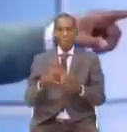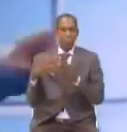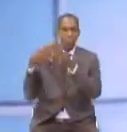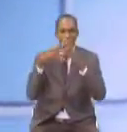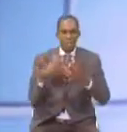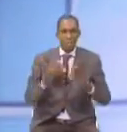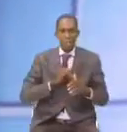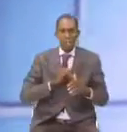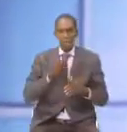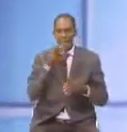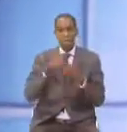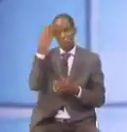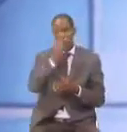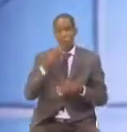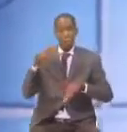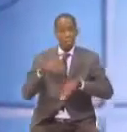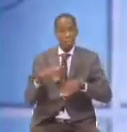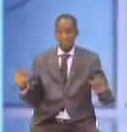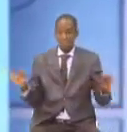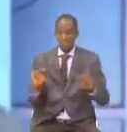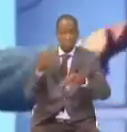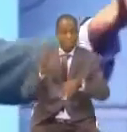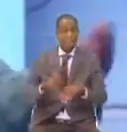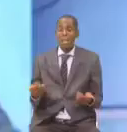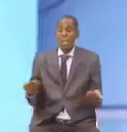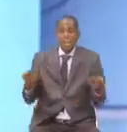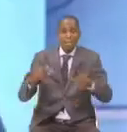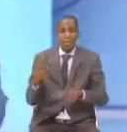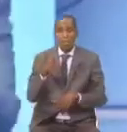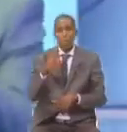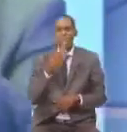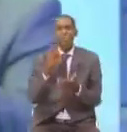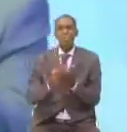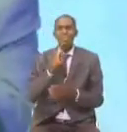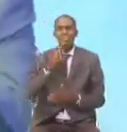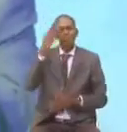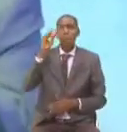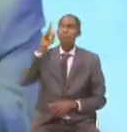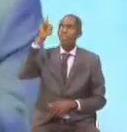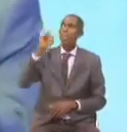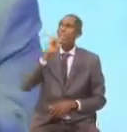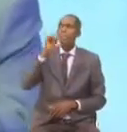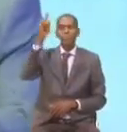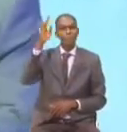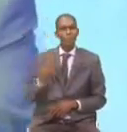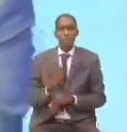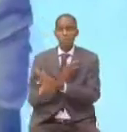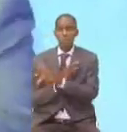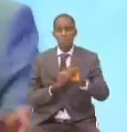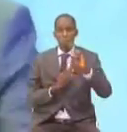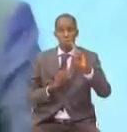Europe. All at the same time. Anywhere you are, that's why he's God. Nobody else in